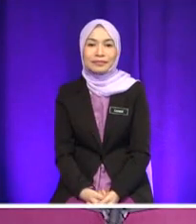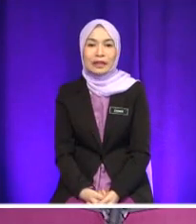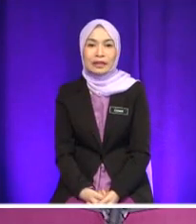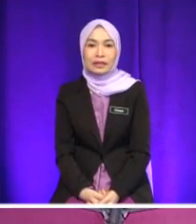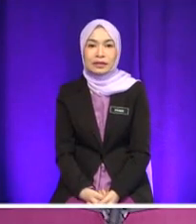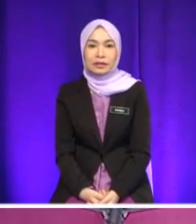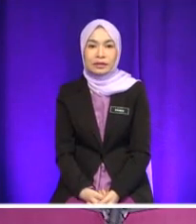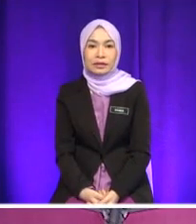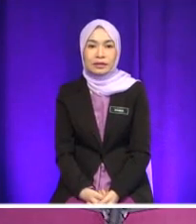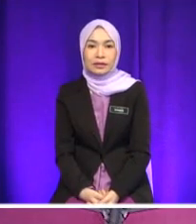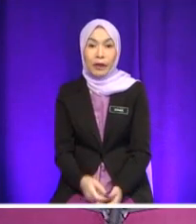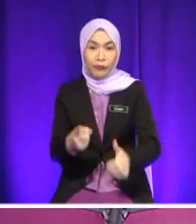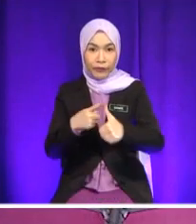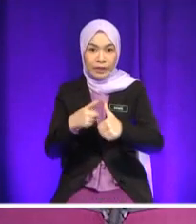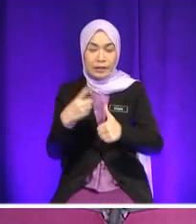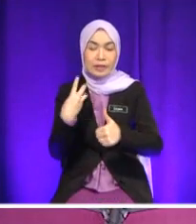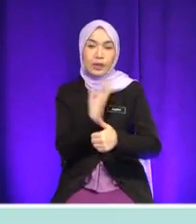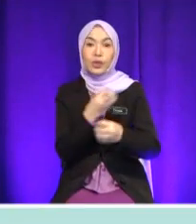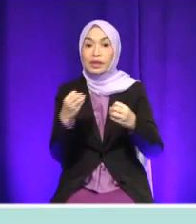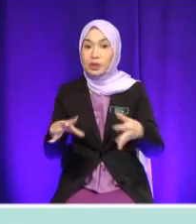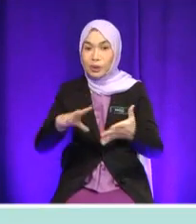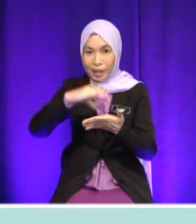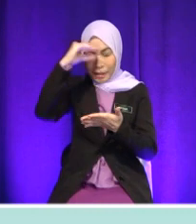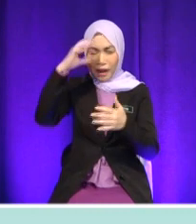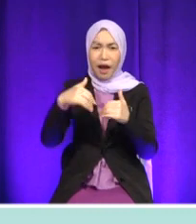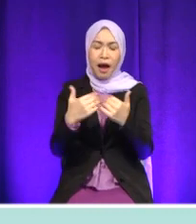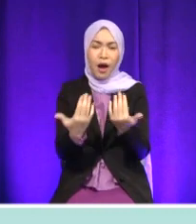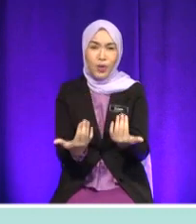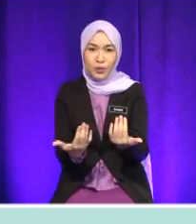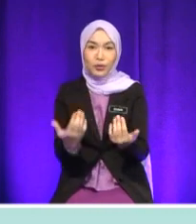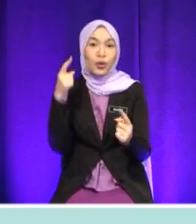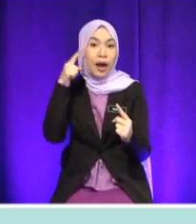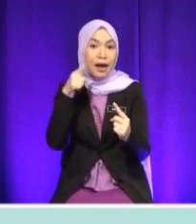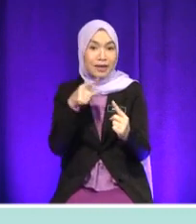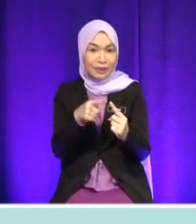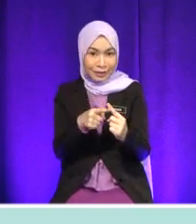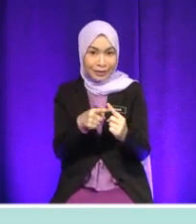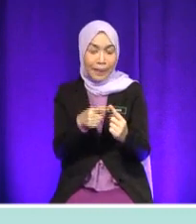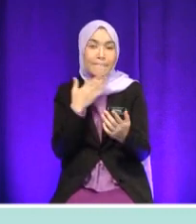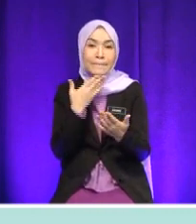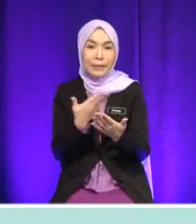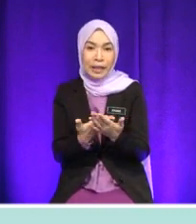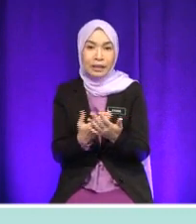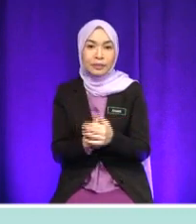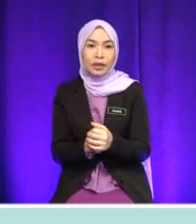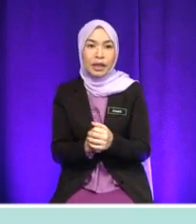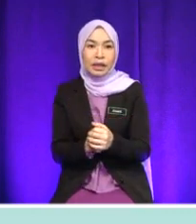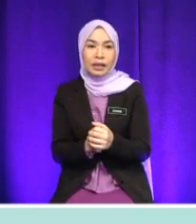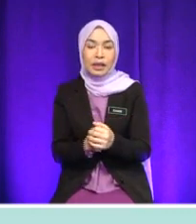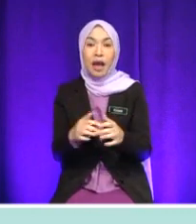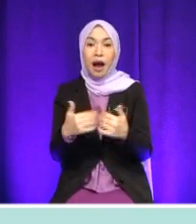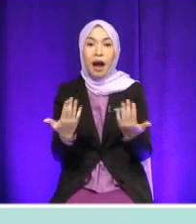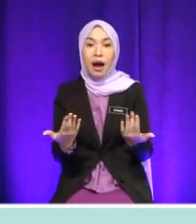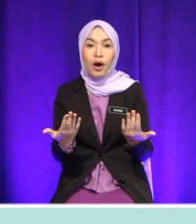okay, first we learn how to agree politely, okay, we learn how to disagree politely, and we also learn how